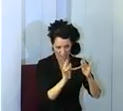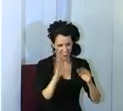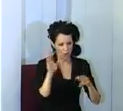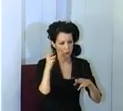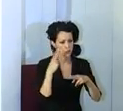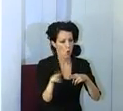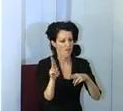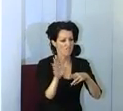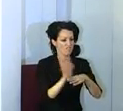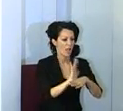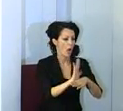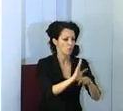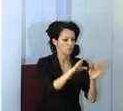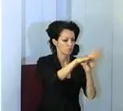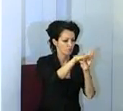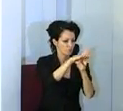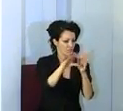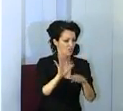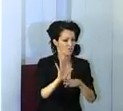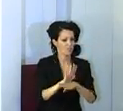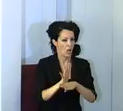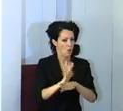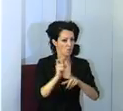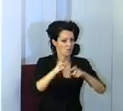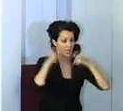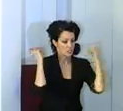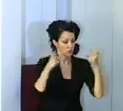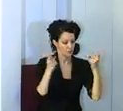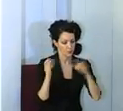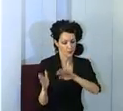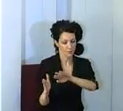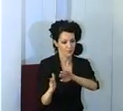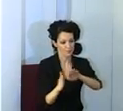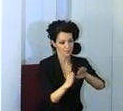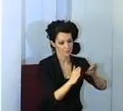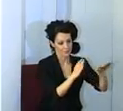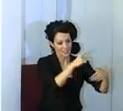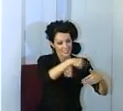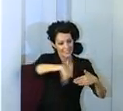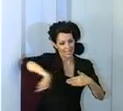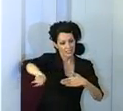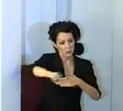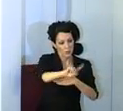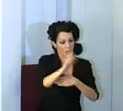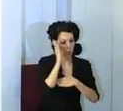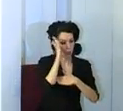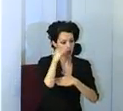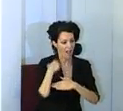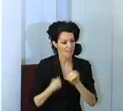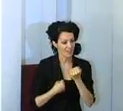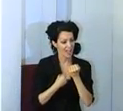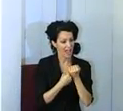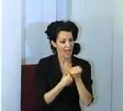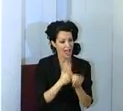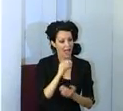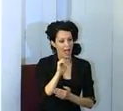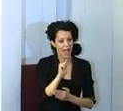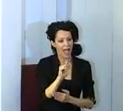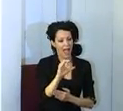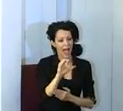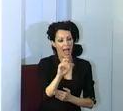festival. Also, coming up very soon, in the next week or so, we will be having activists here from